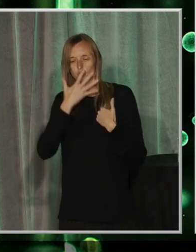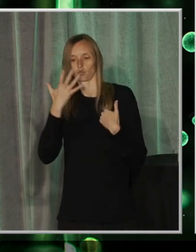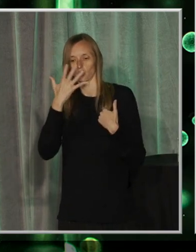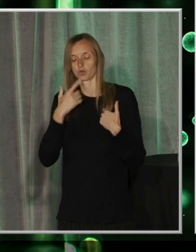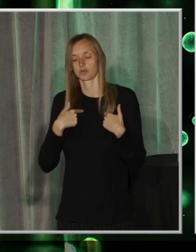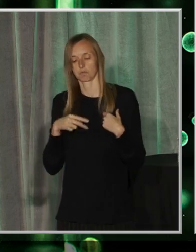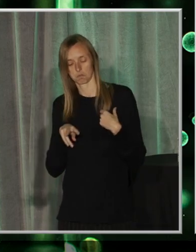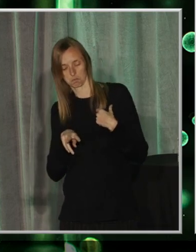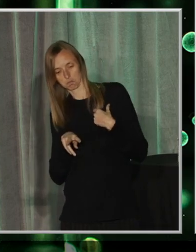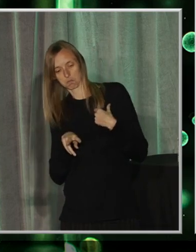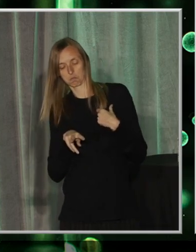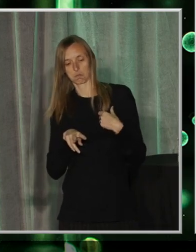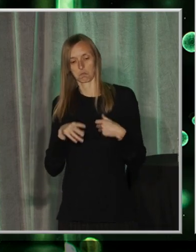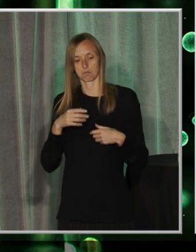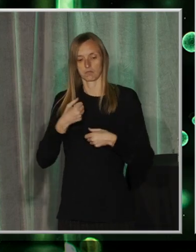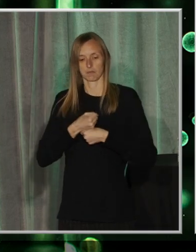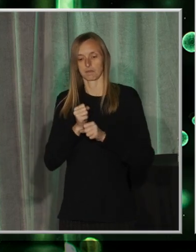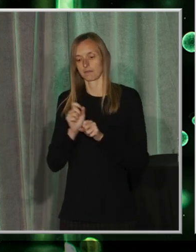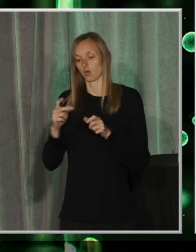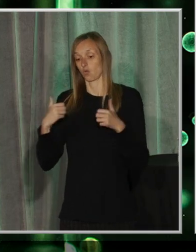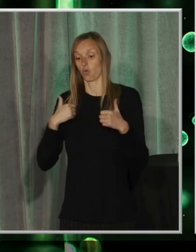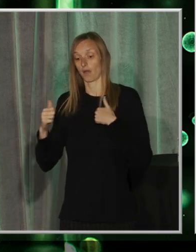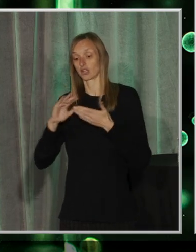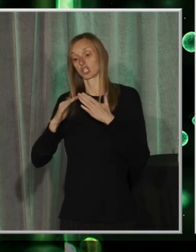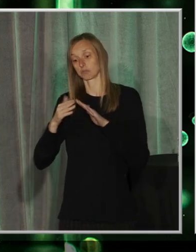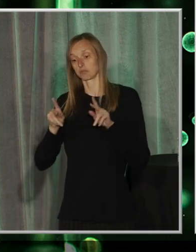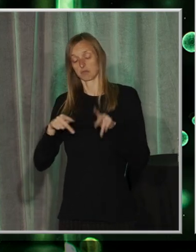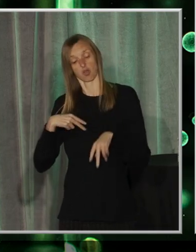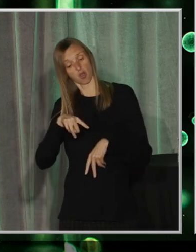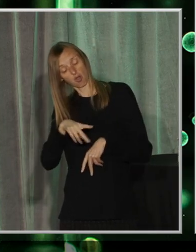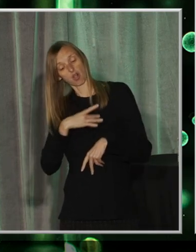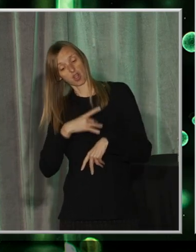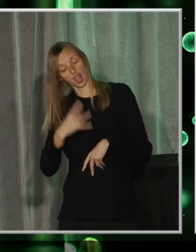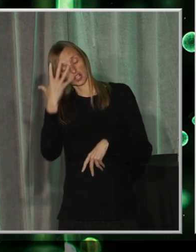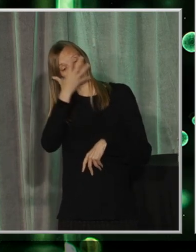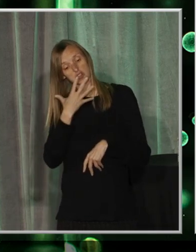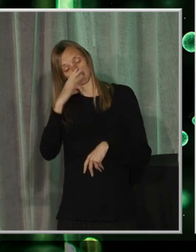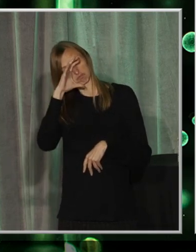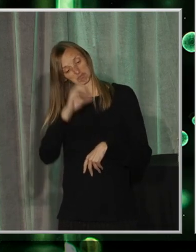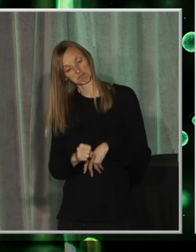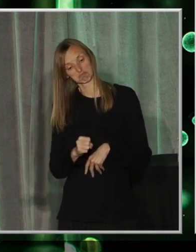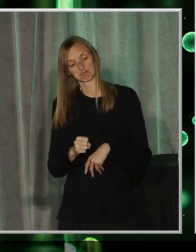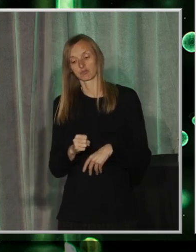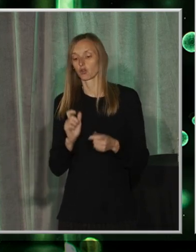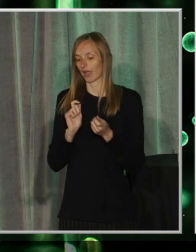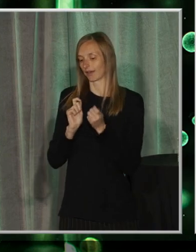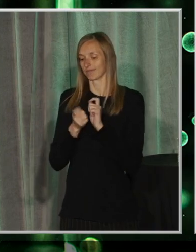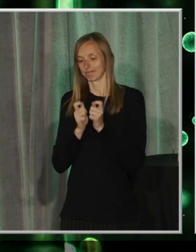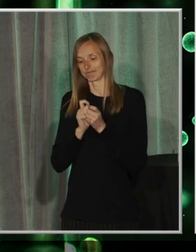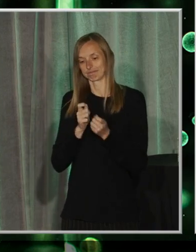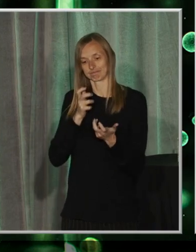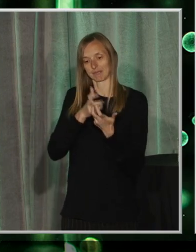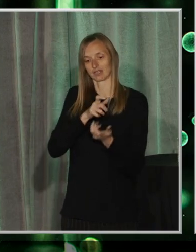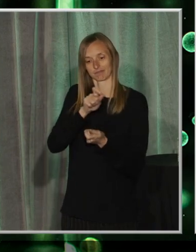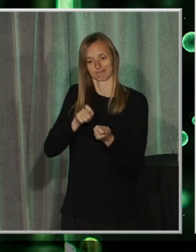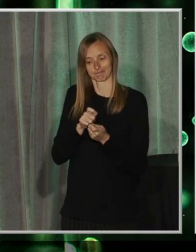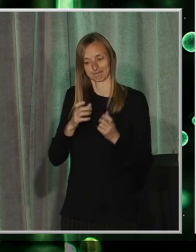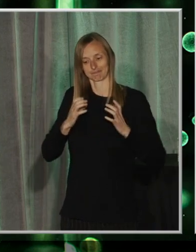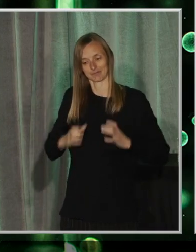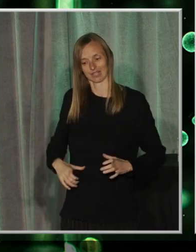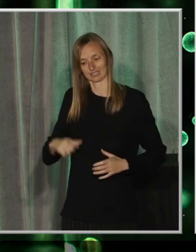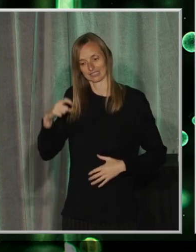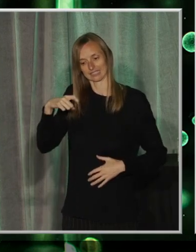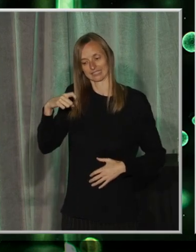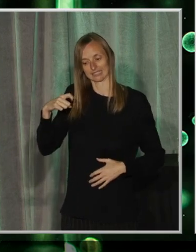our products will be appealing to the Rwandan community. Like I said, they will be customized according to our clients'